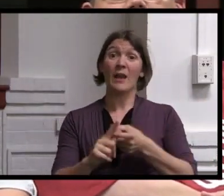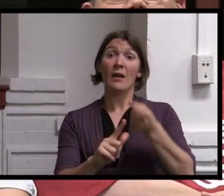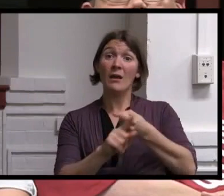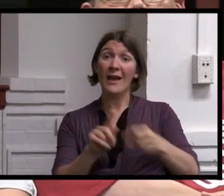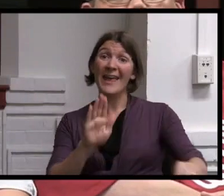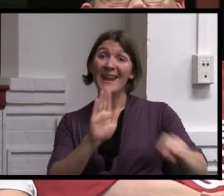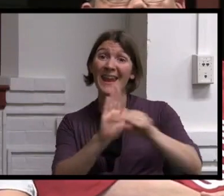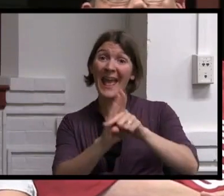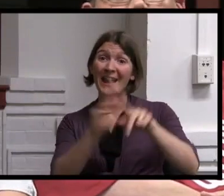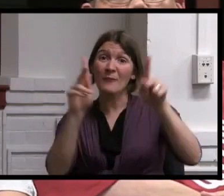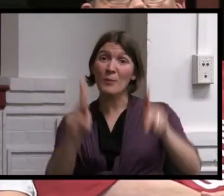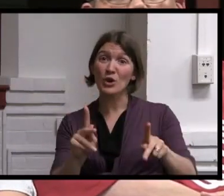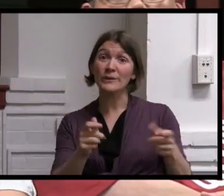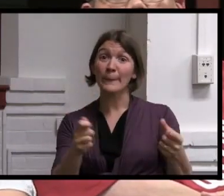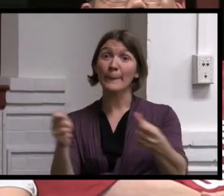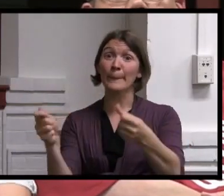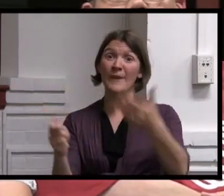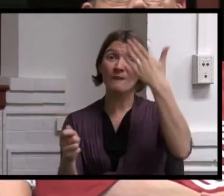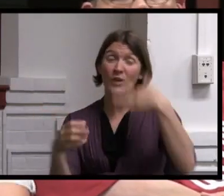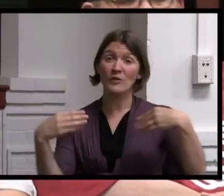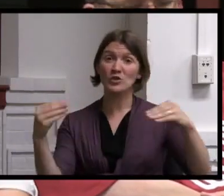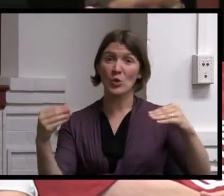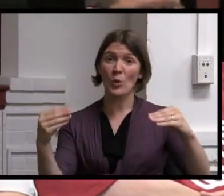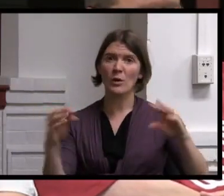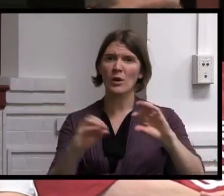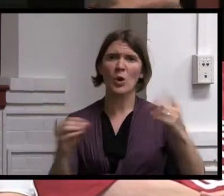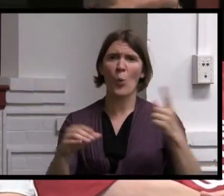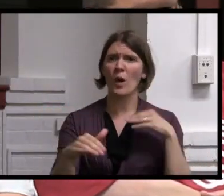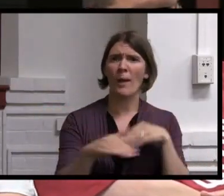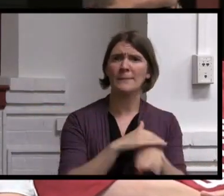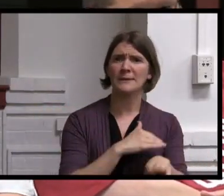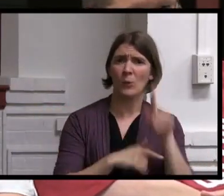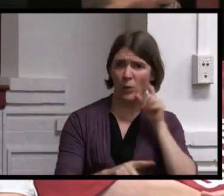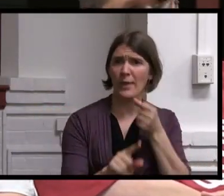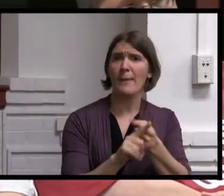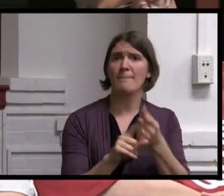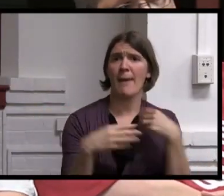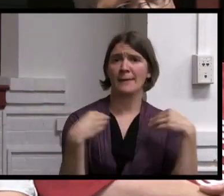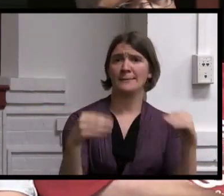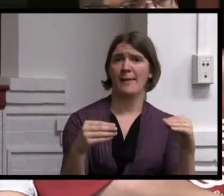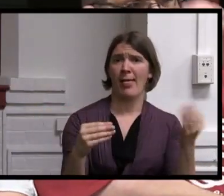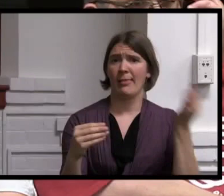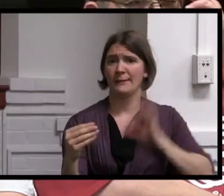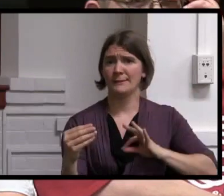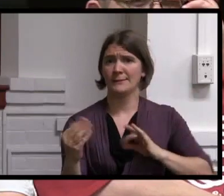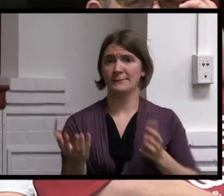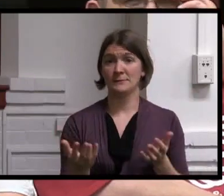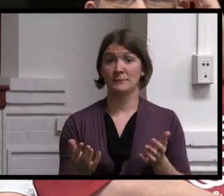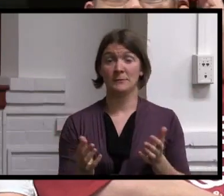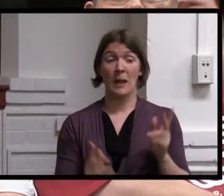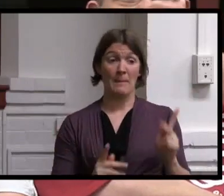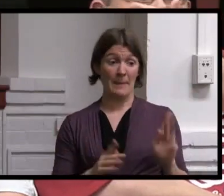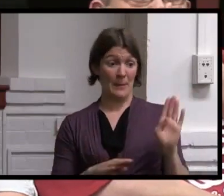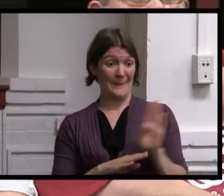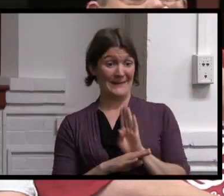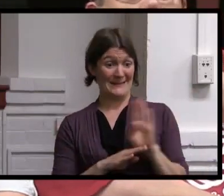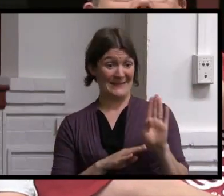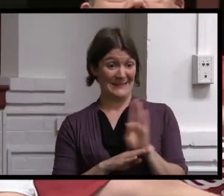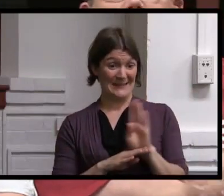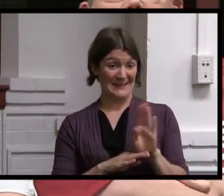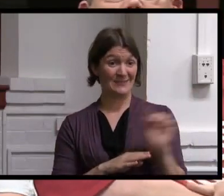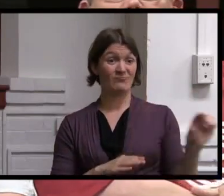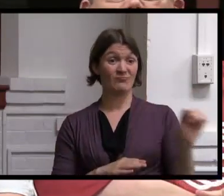things happening, that has an impact on your bottom line. And so I know that the people downtown, the merchants